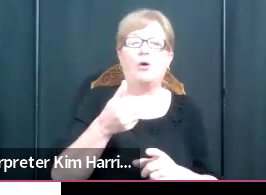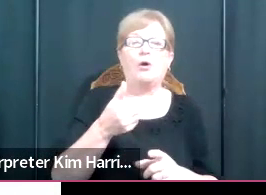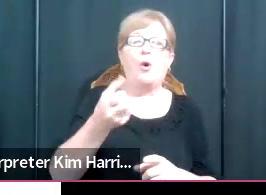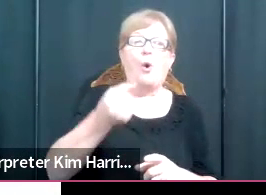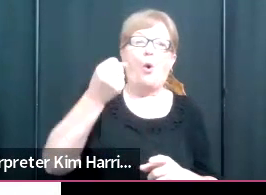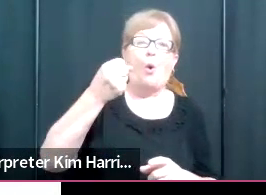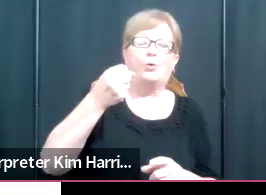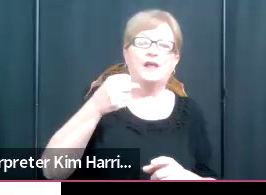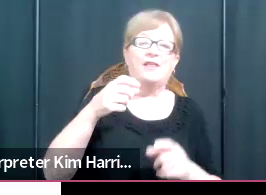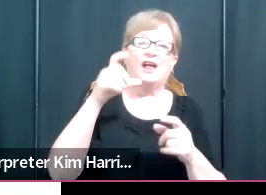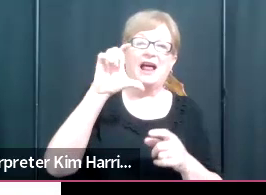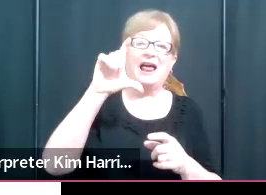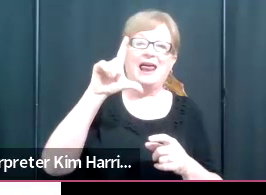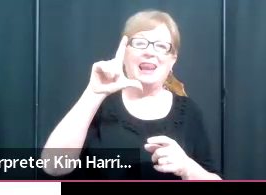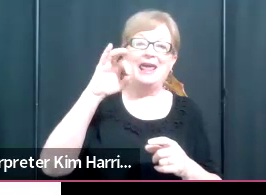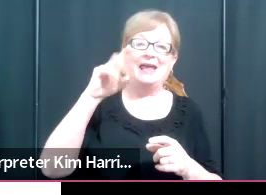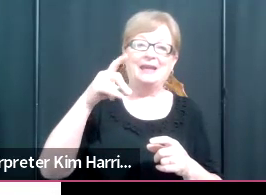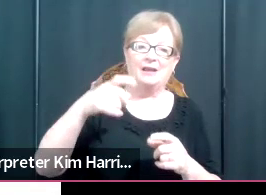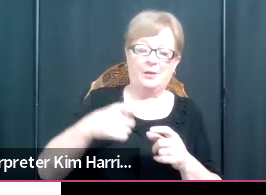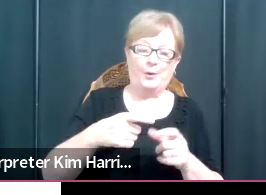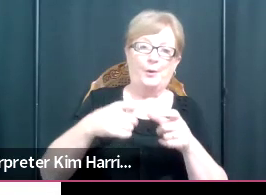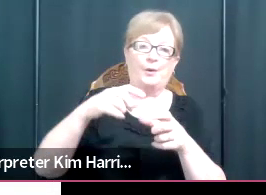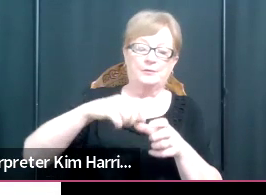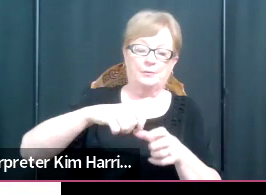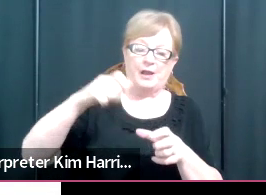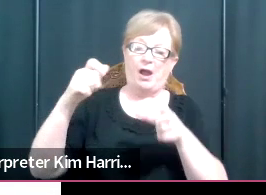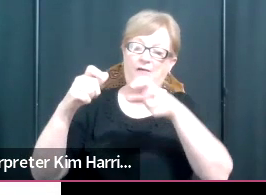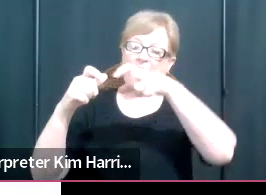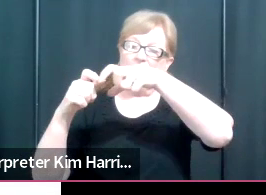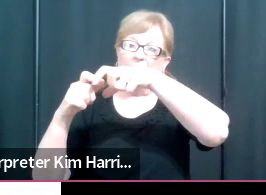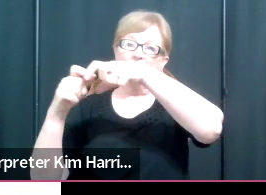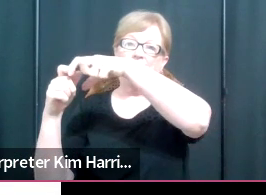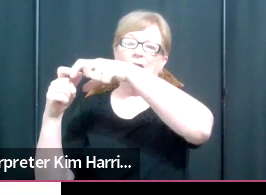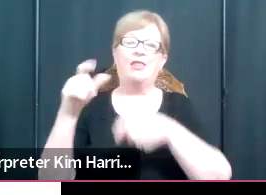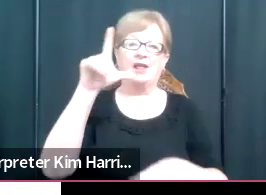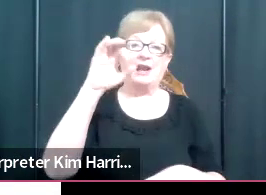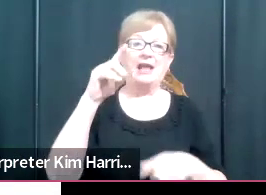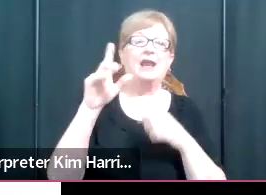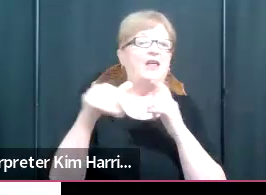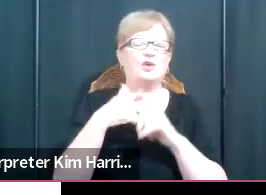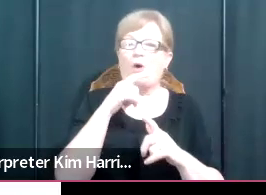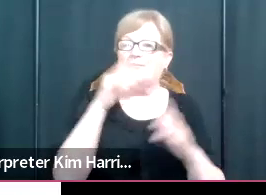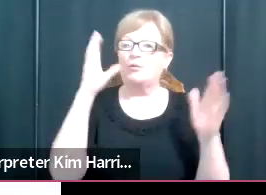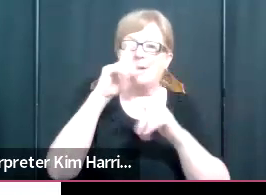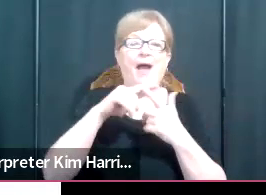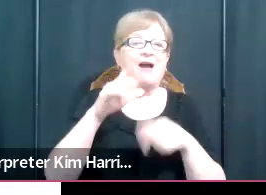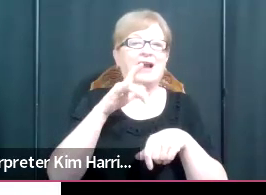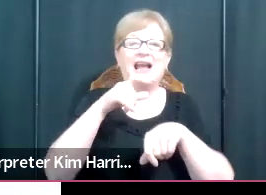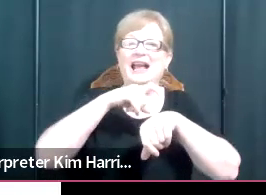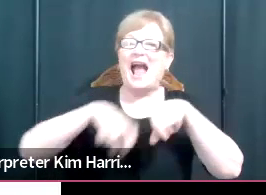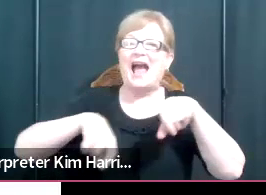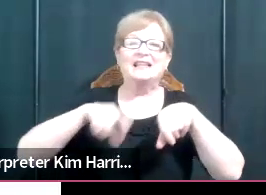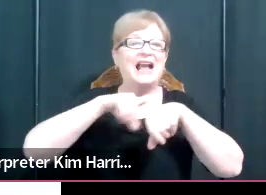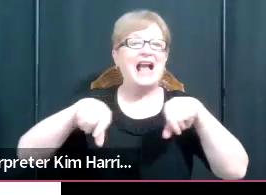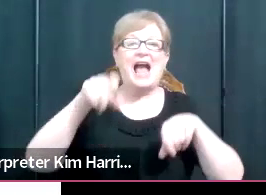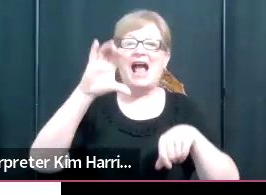done removing it. So you don't even have to worry about potentially cutting yourself on a lid or touching the contents of whatever's in the can that you're trying to